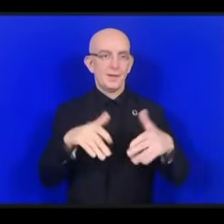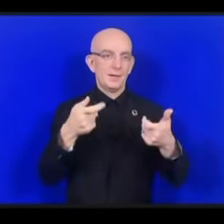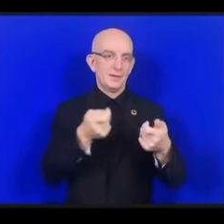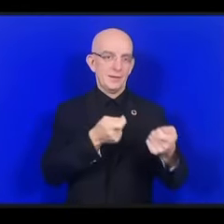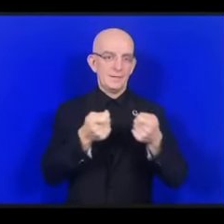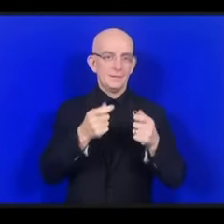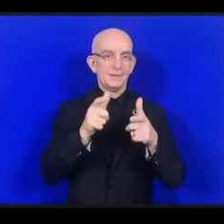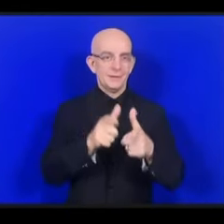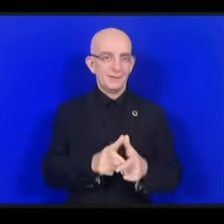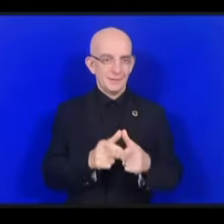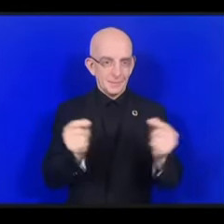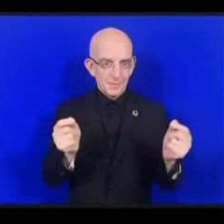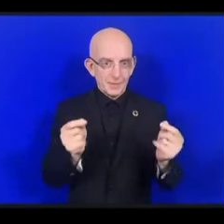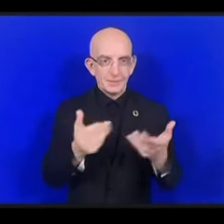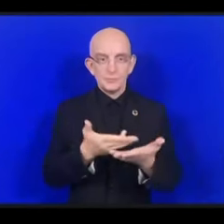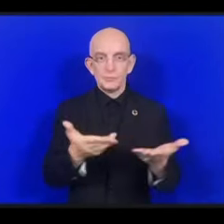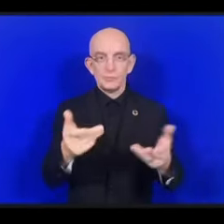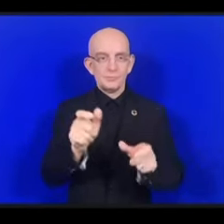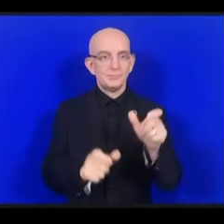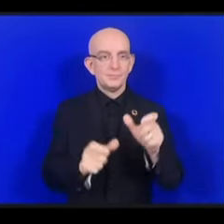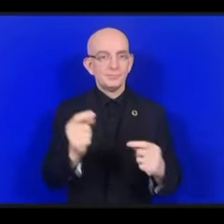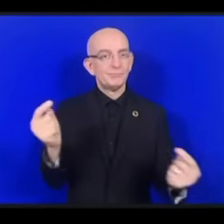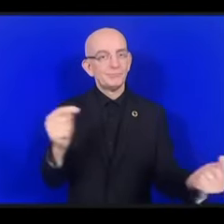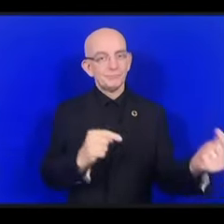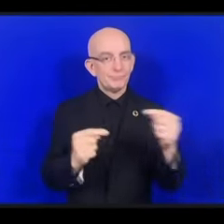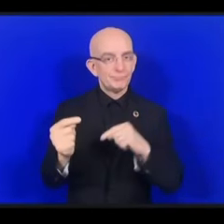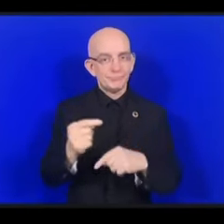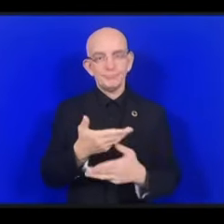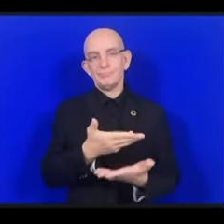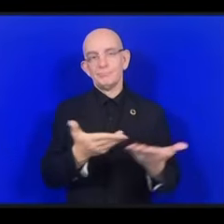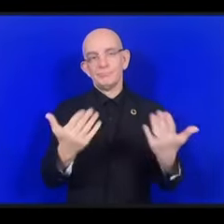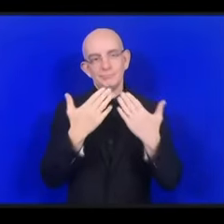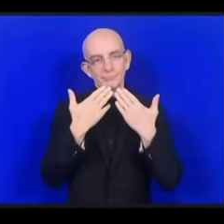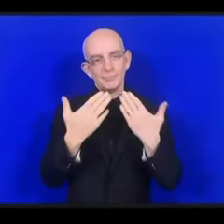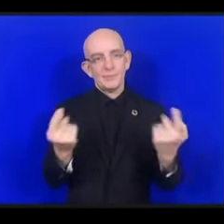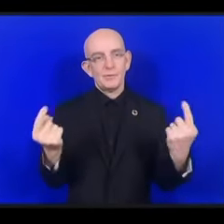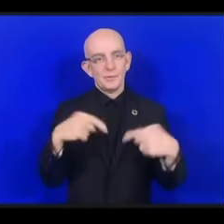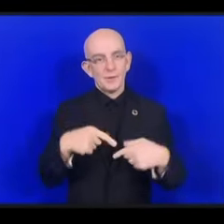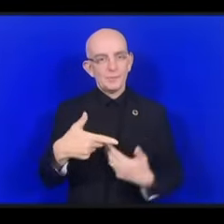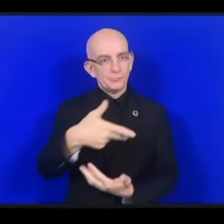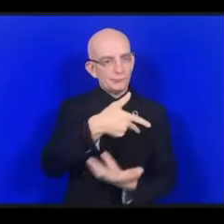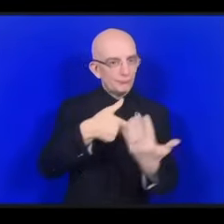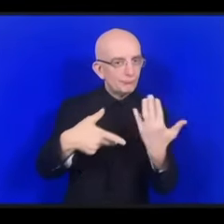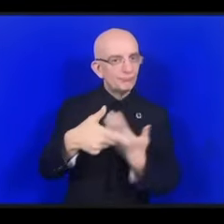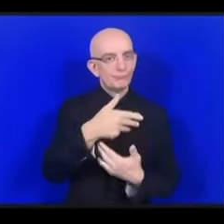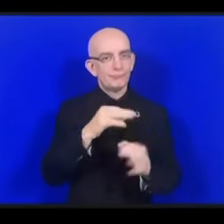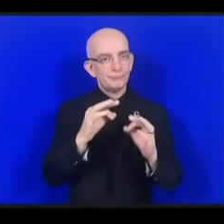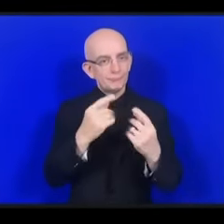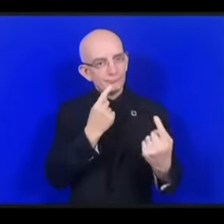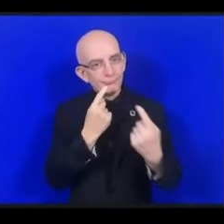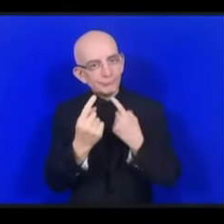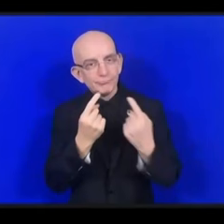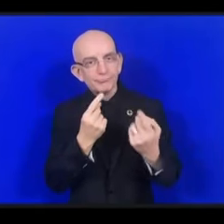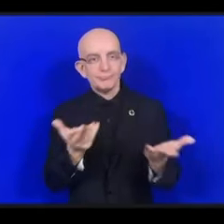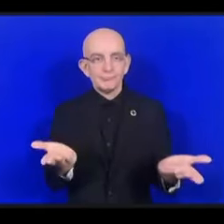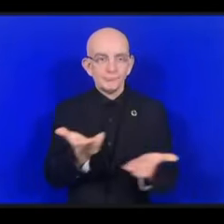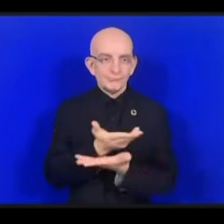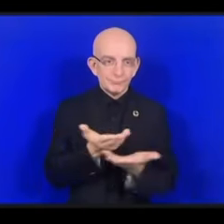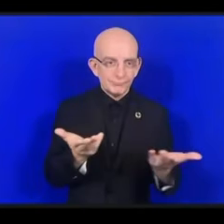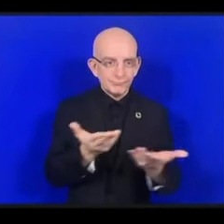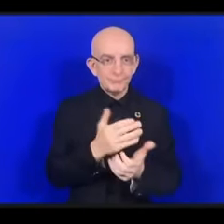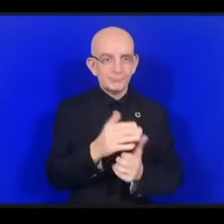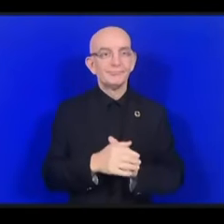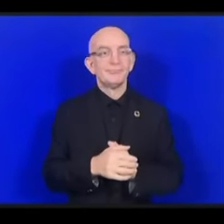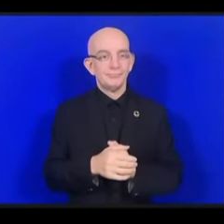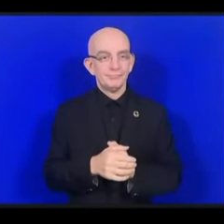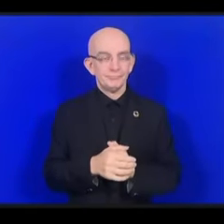active participation and productive exchange of view. So before you depart, kindly ensure you have all your belongings with